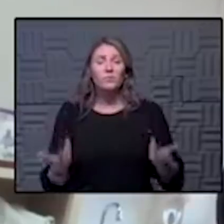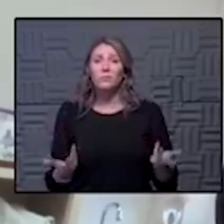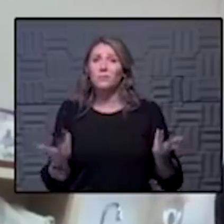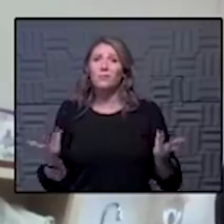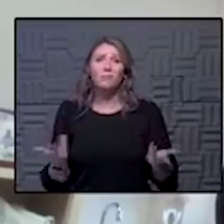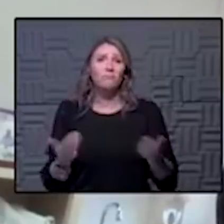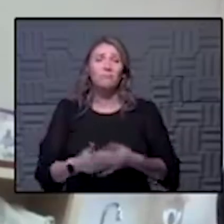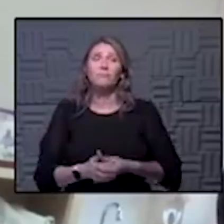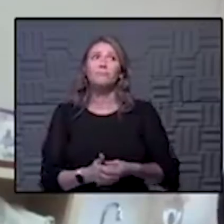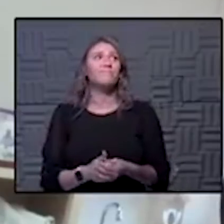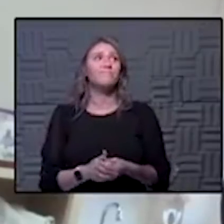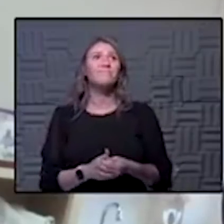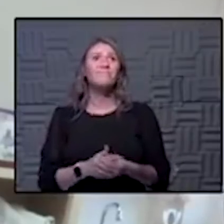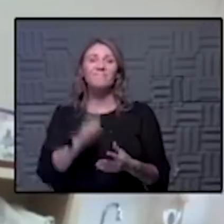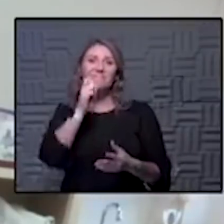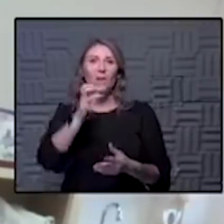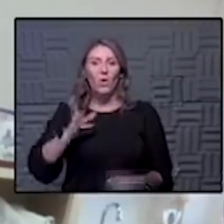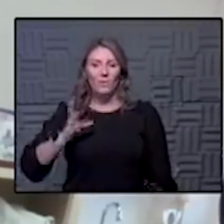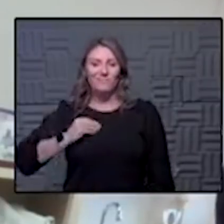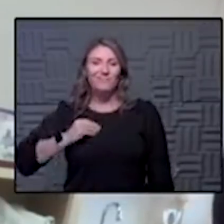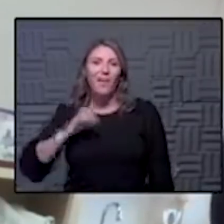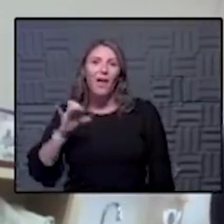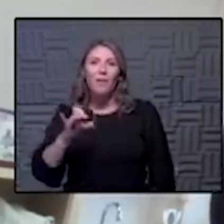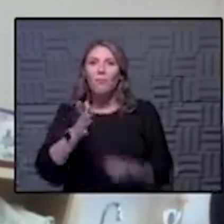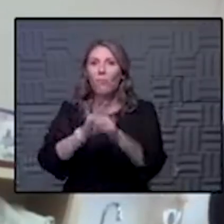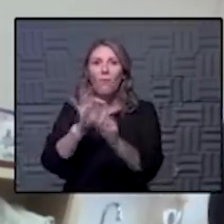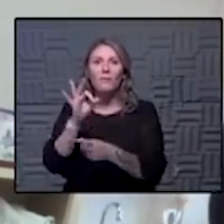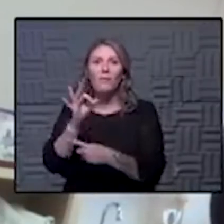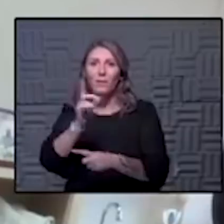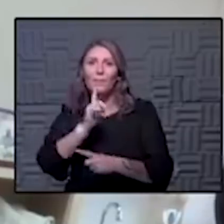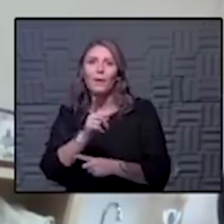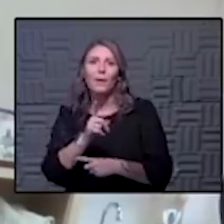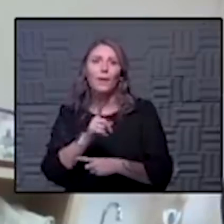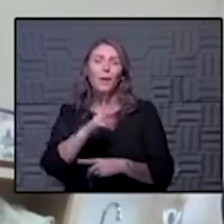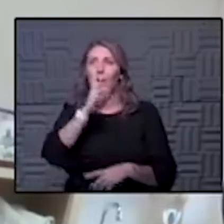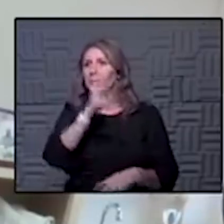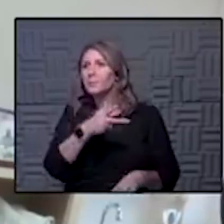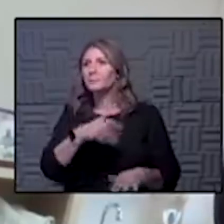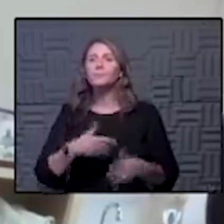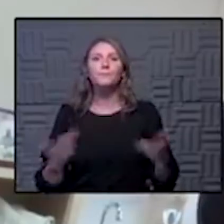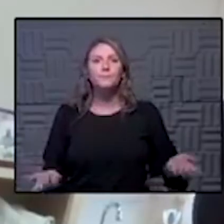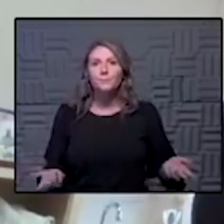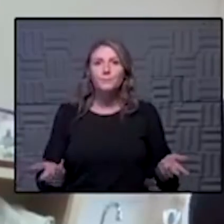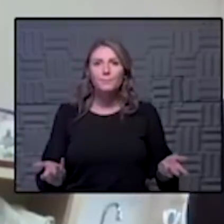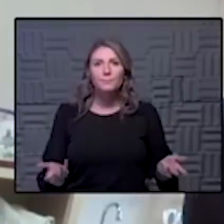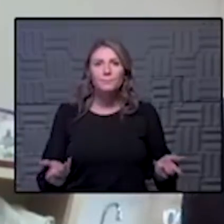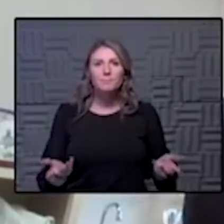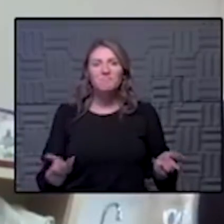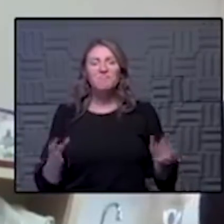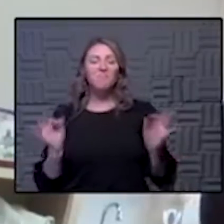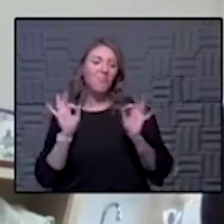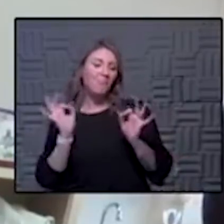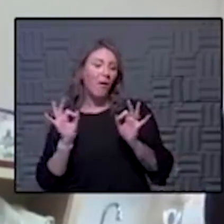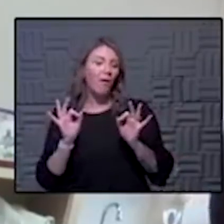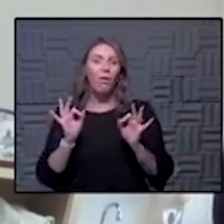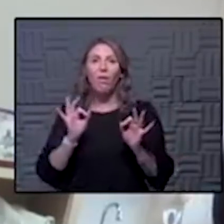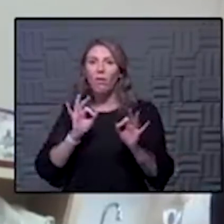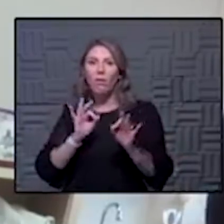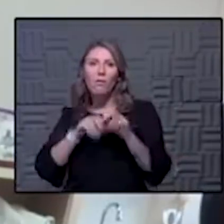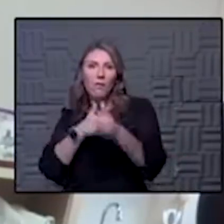just don't accept this is real. There's still a mediocre compliance with the